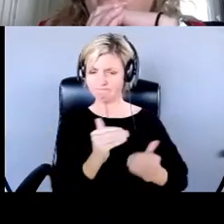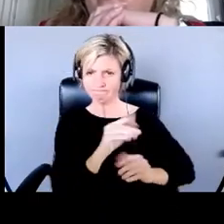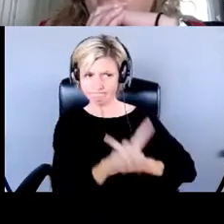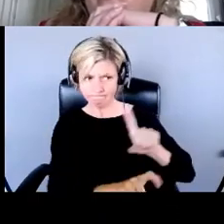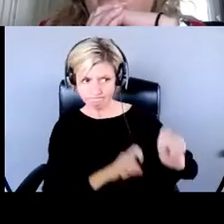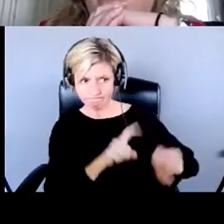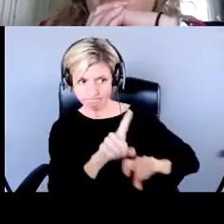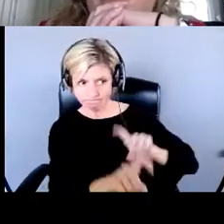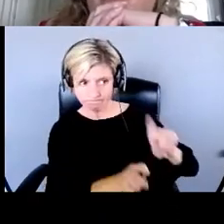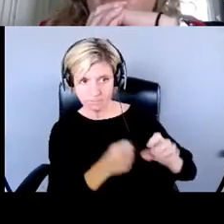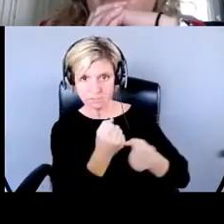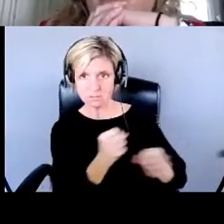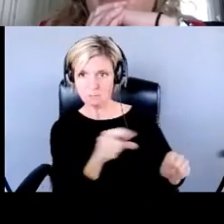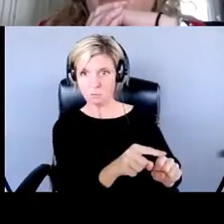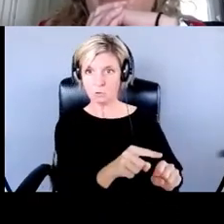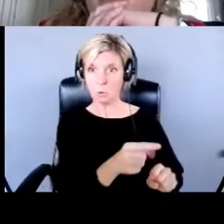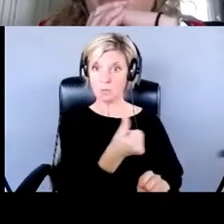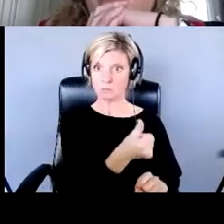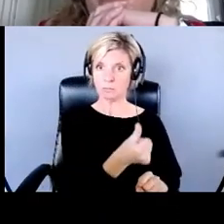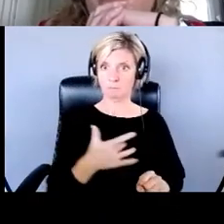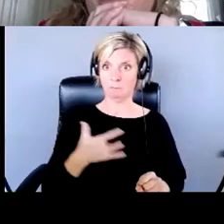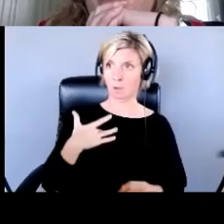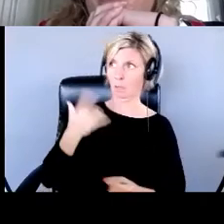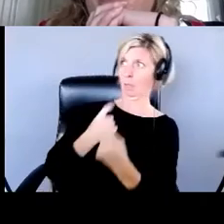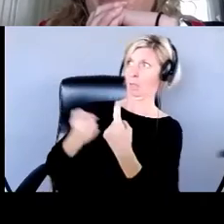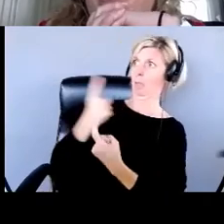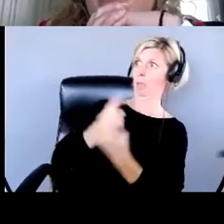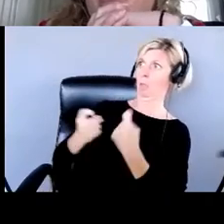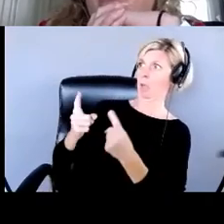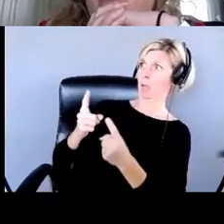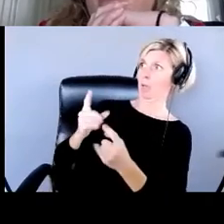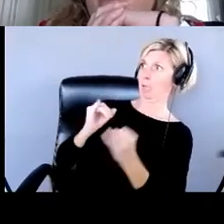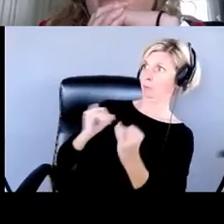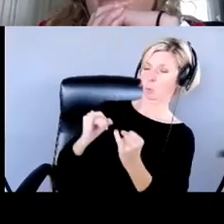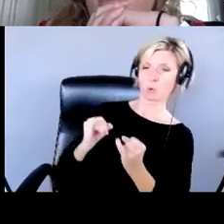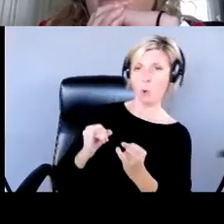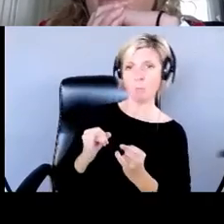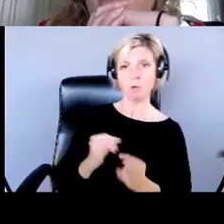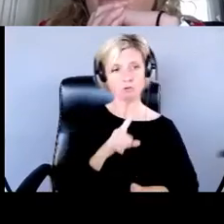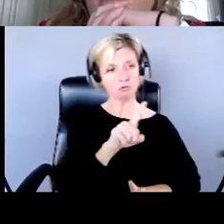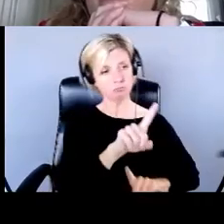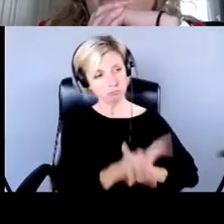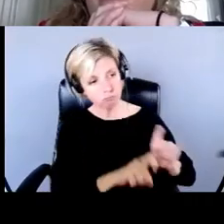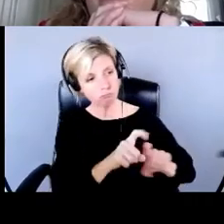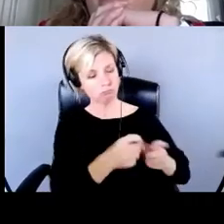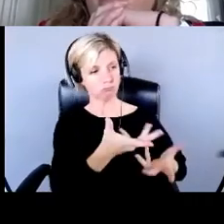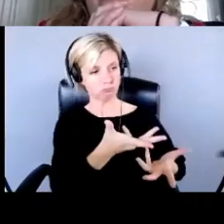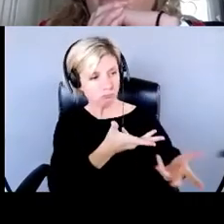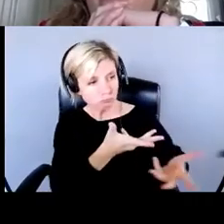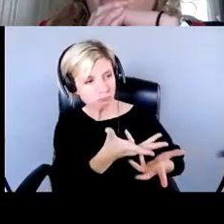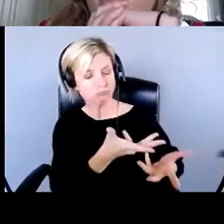the feel like they're going through a big interview. Mm-hmm.